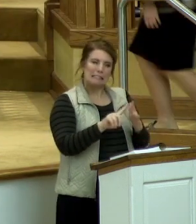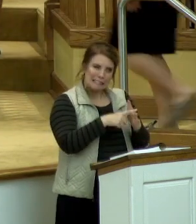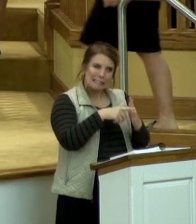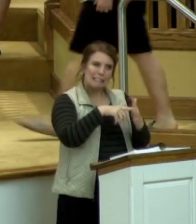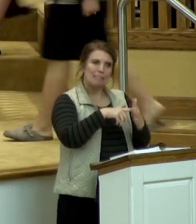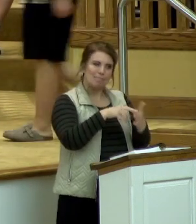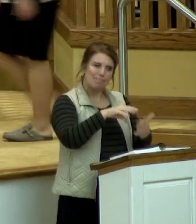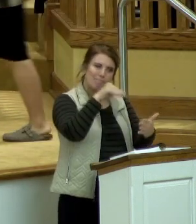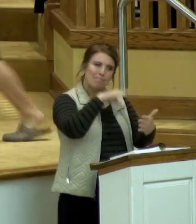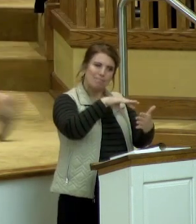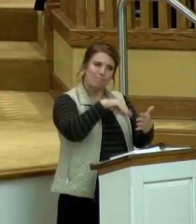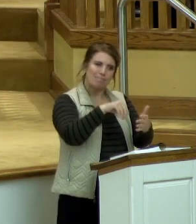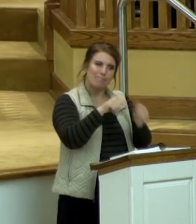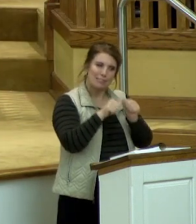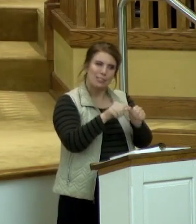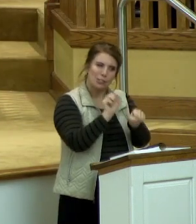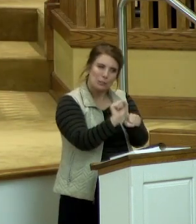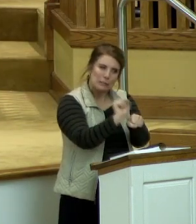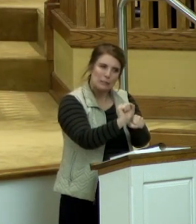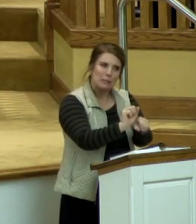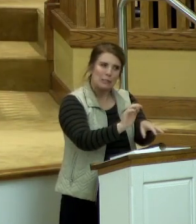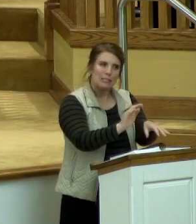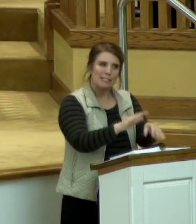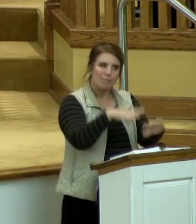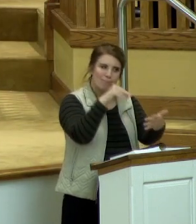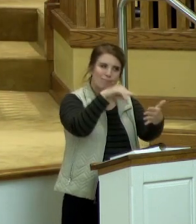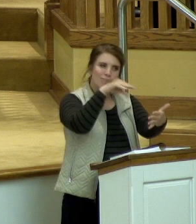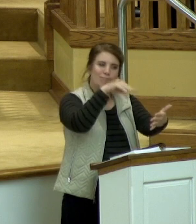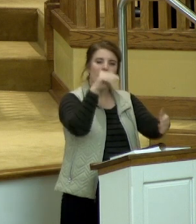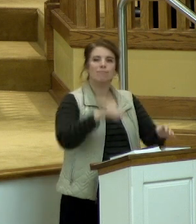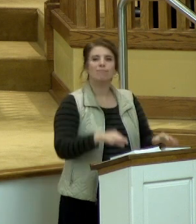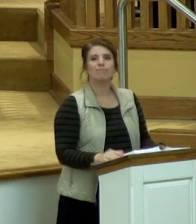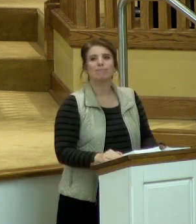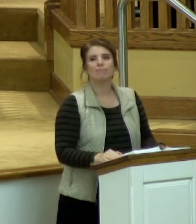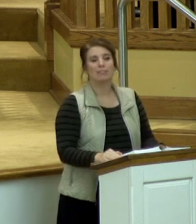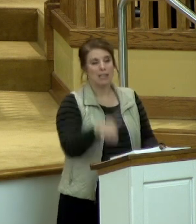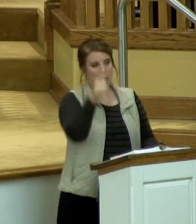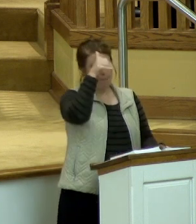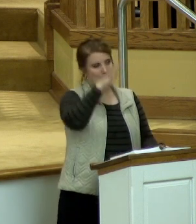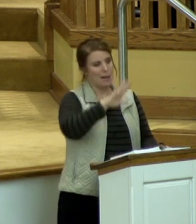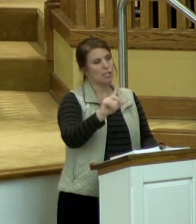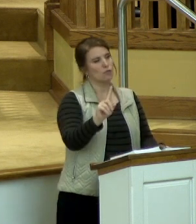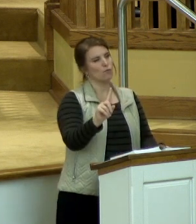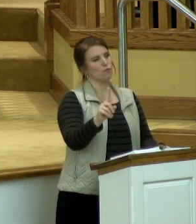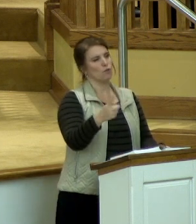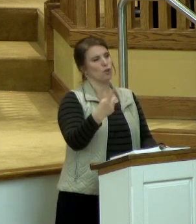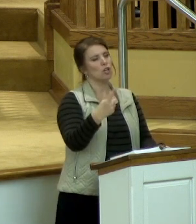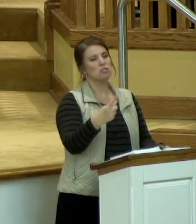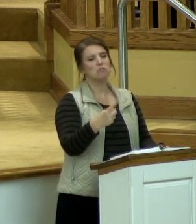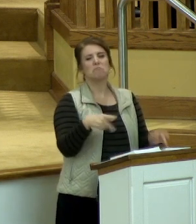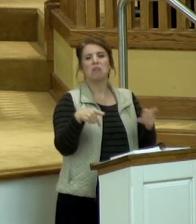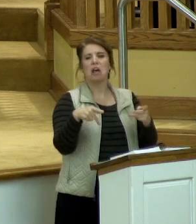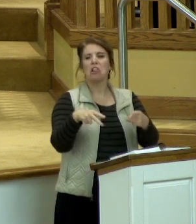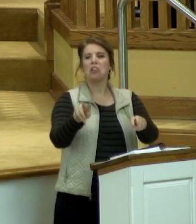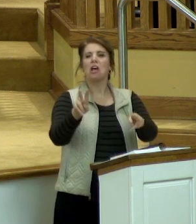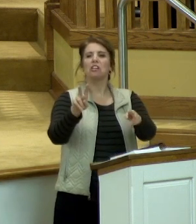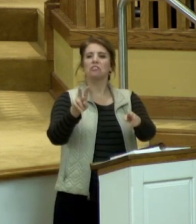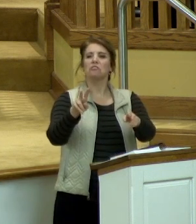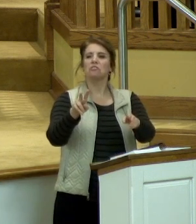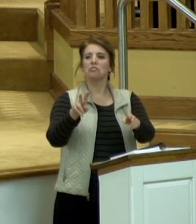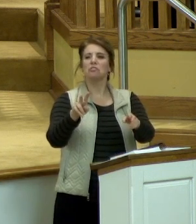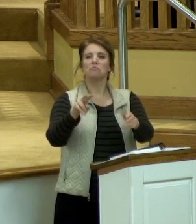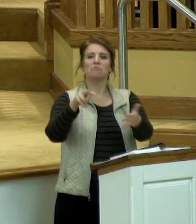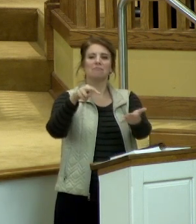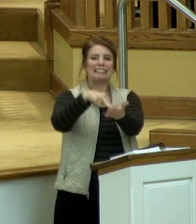we need to keep working on it, so we'll go over it. We'll go over the men's part first and then the ladies' part again. I let you guys sit down on Sunday night. So everyone stand up